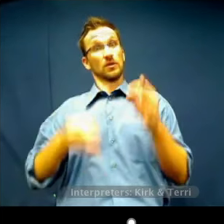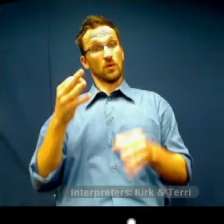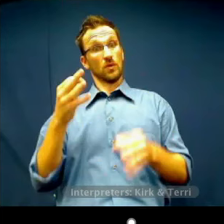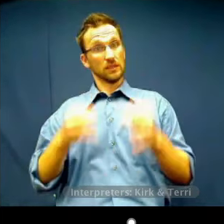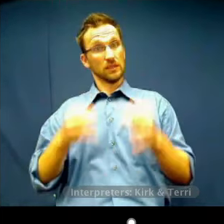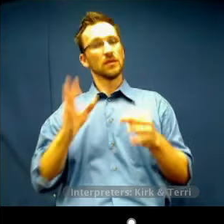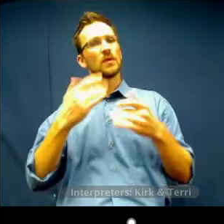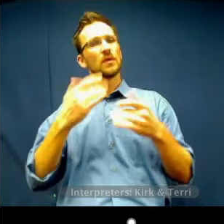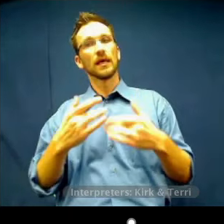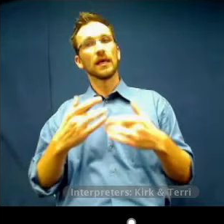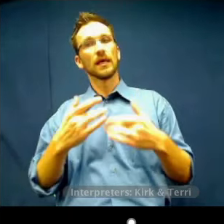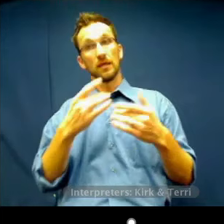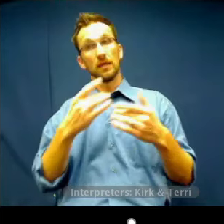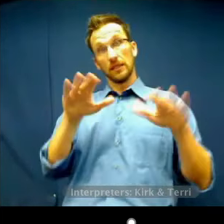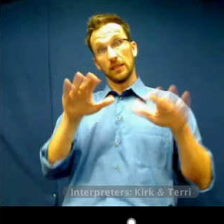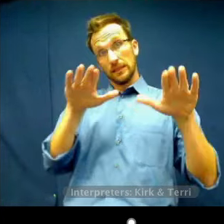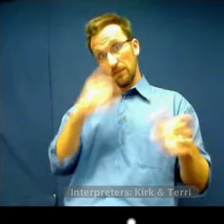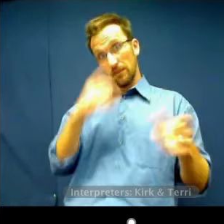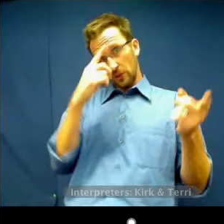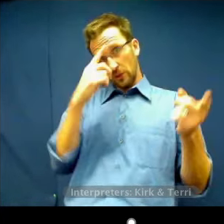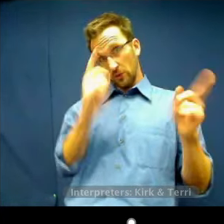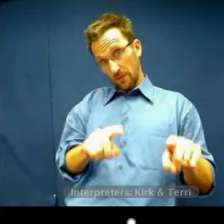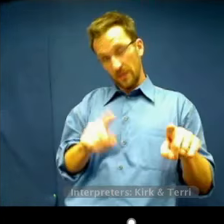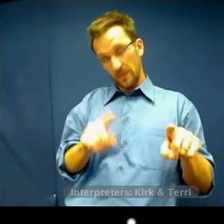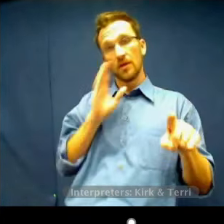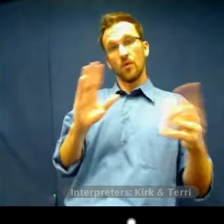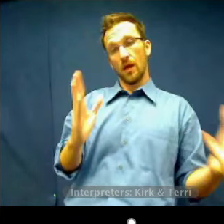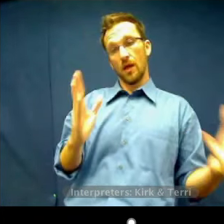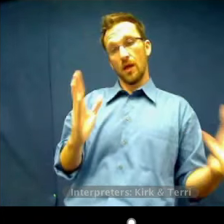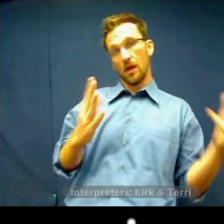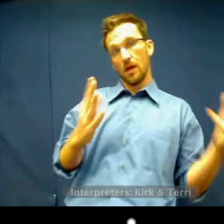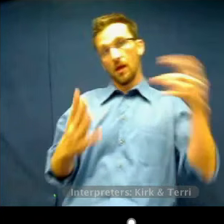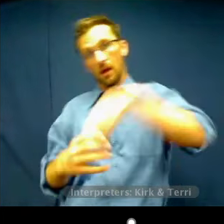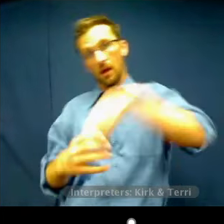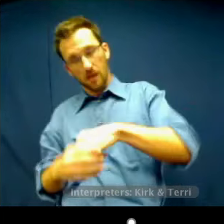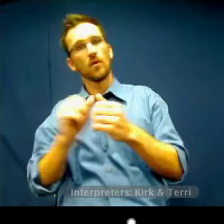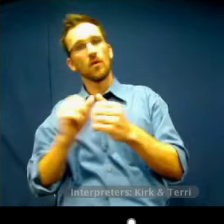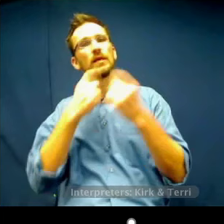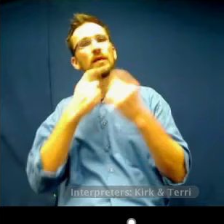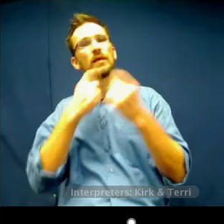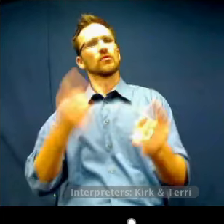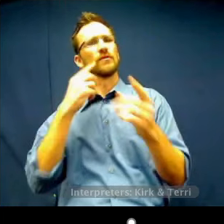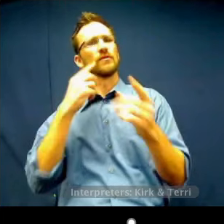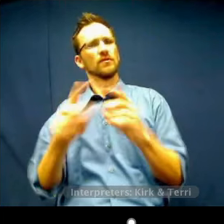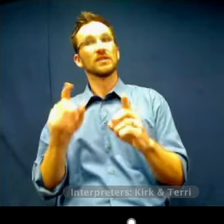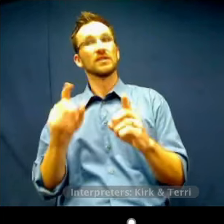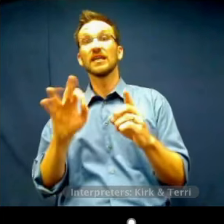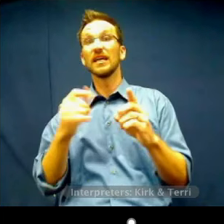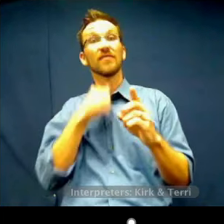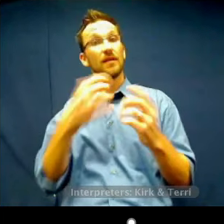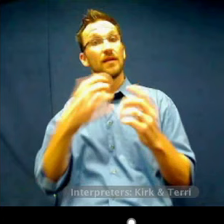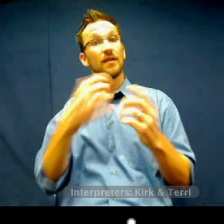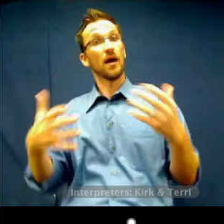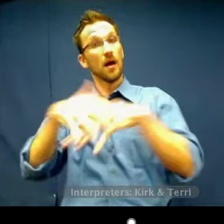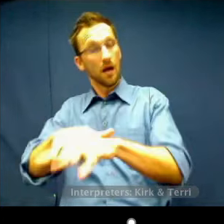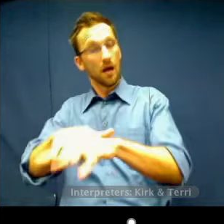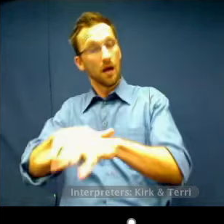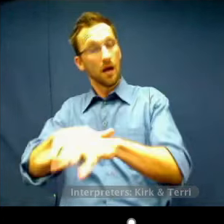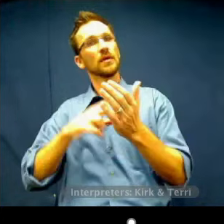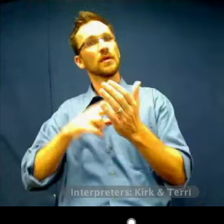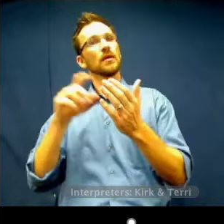settlement agreement into the decree of divorce. Because if they don't, then in order to enforce it, they have to go to regular